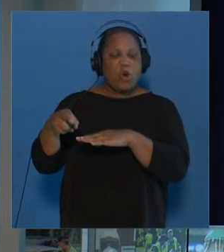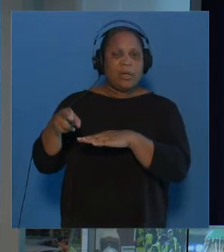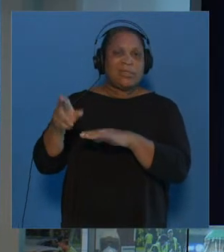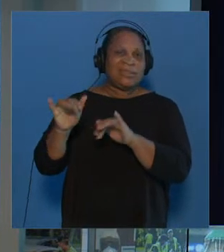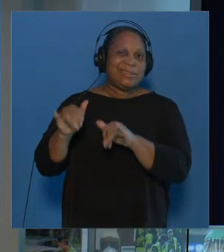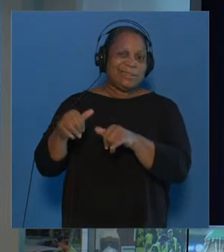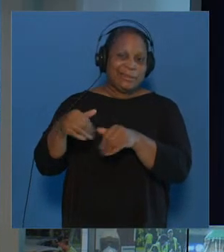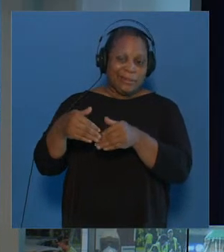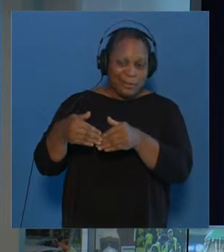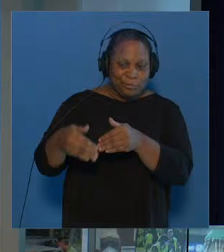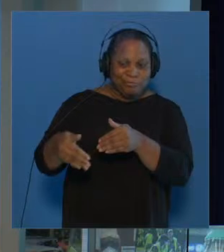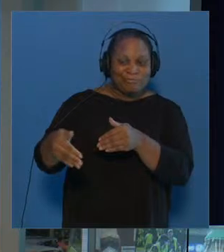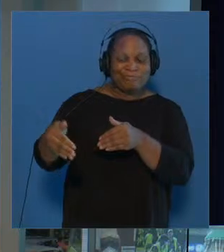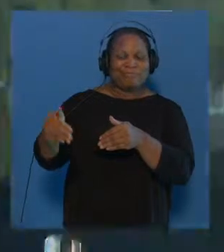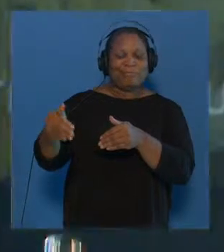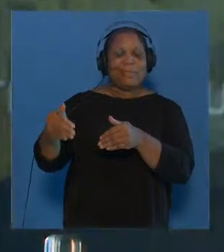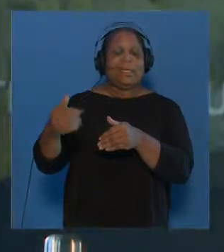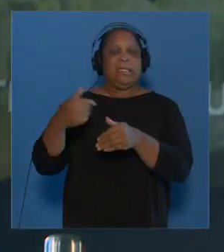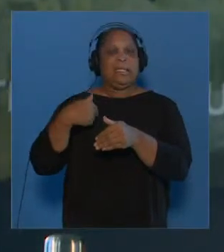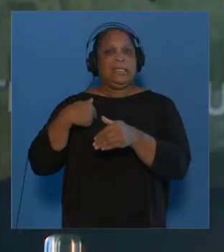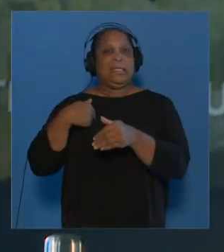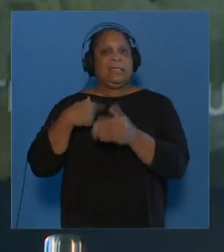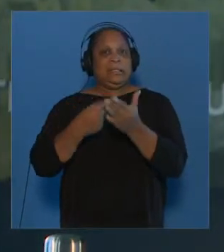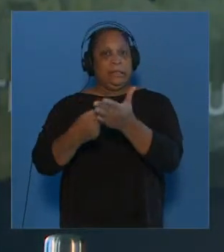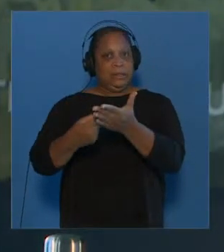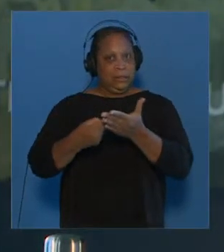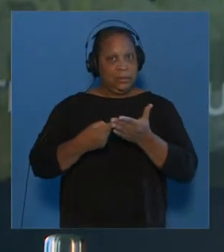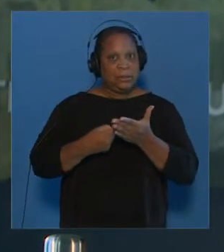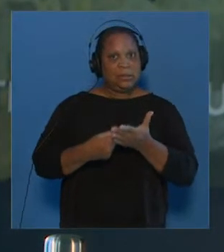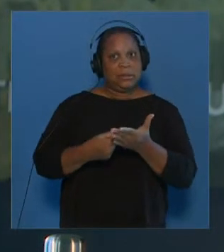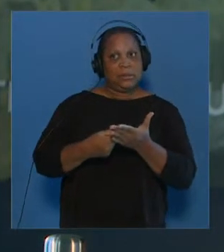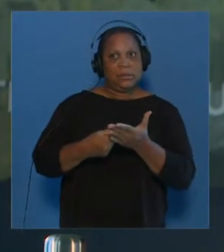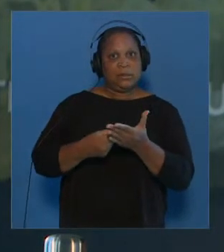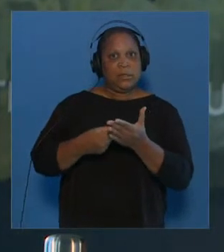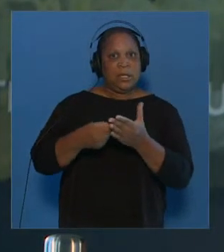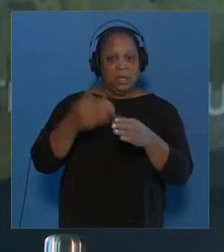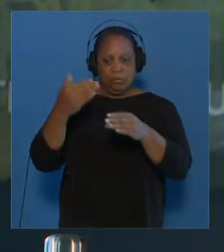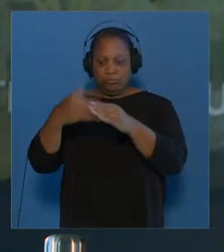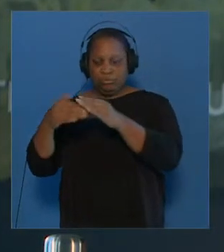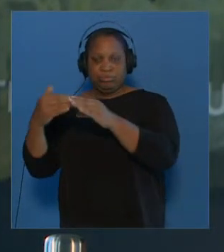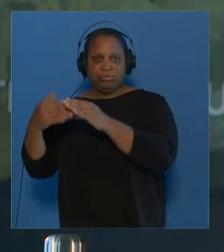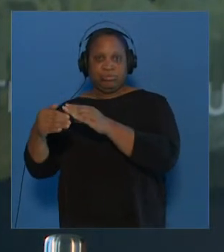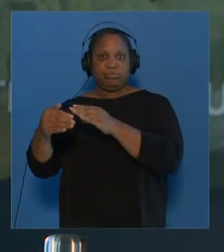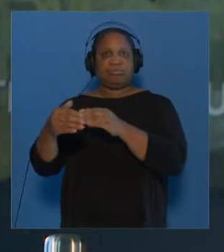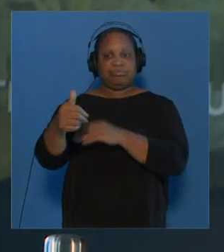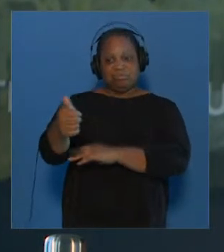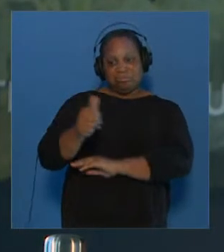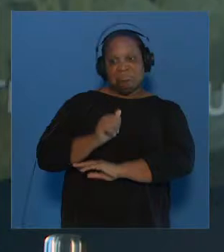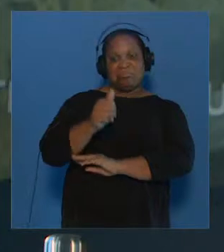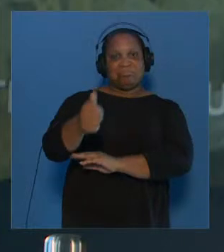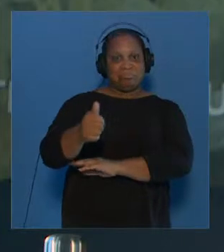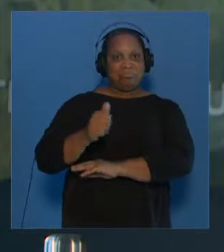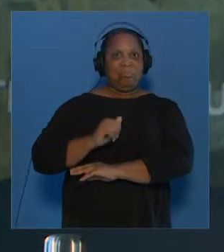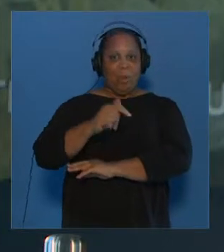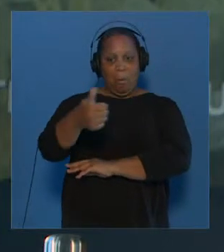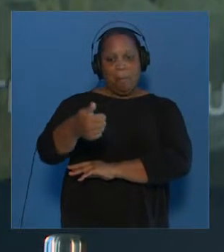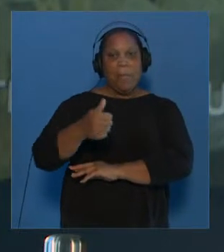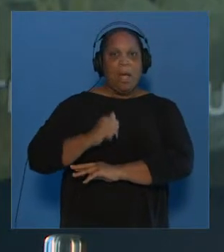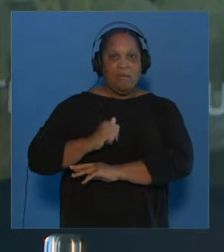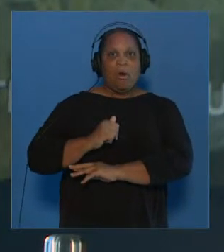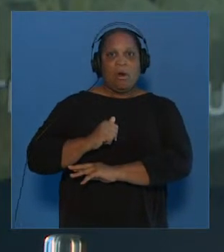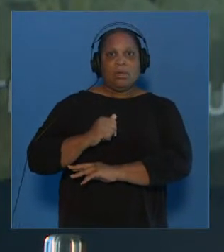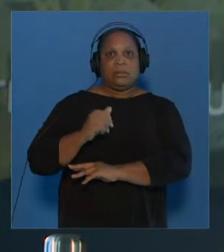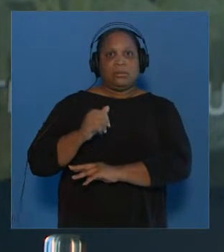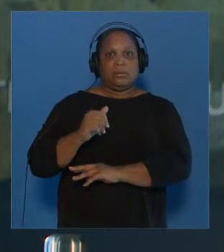still ongoing. I have been in discussions through written correspondence with the proprietors of Blue, and that matter is